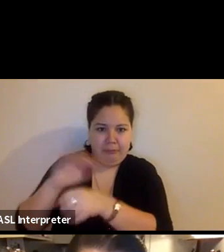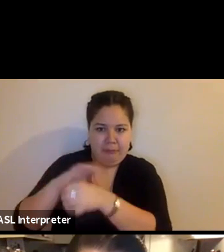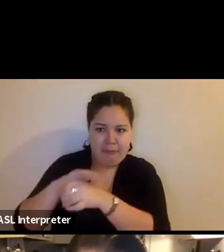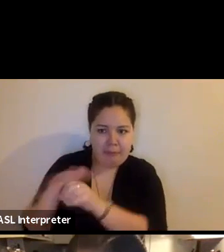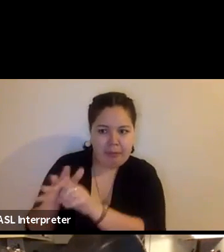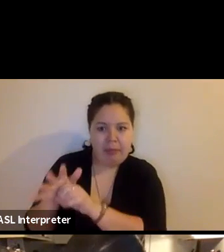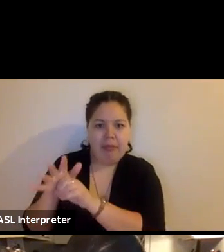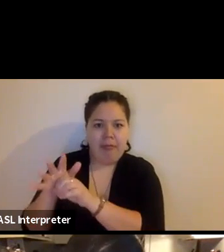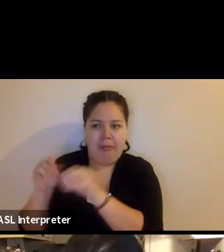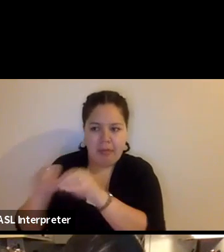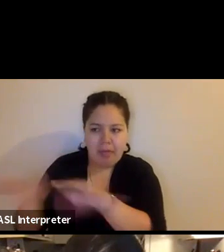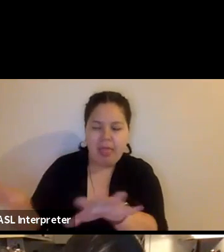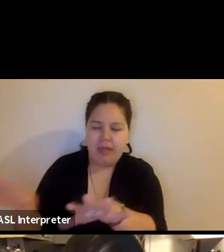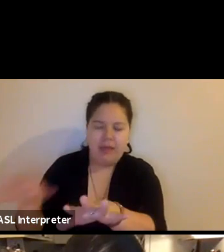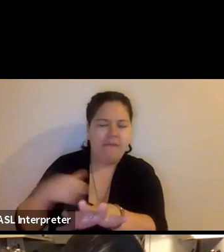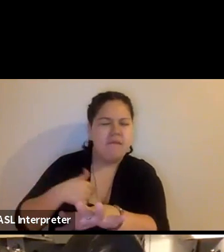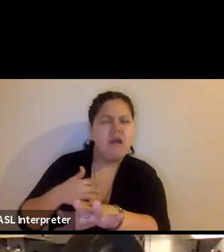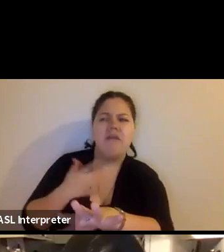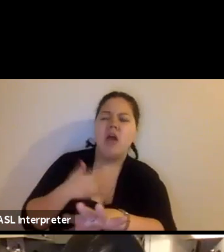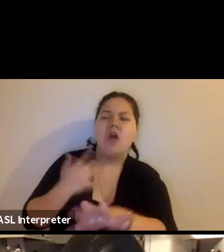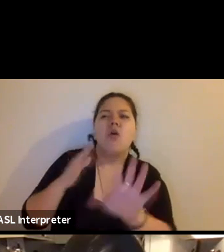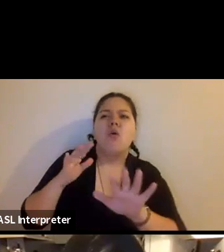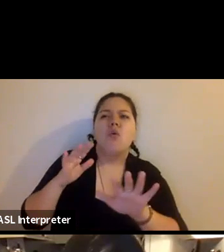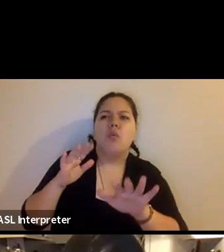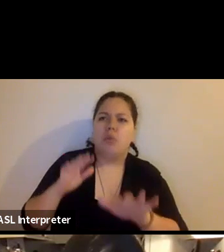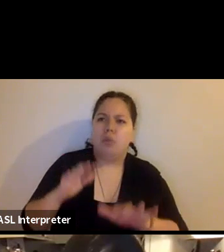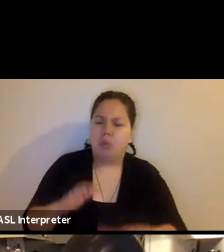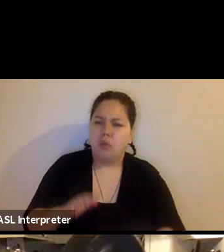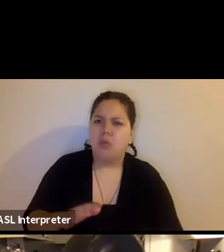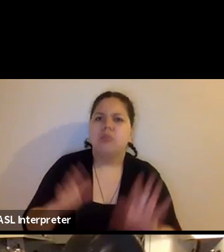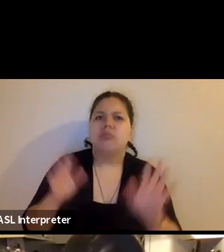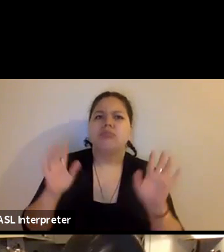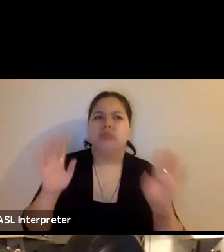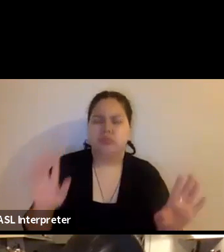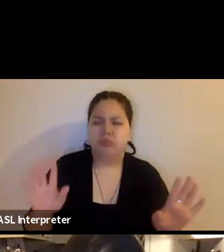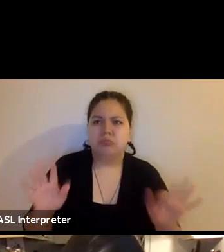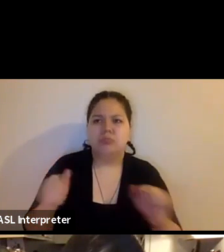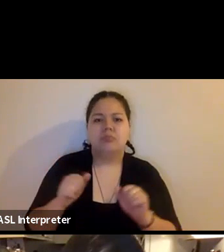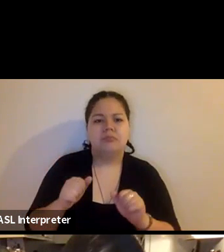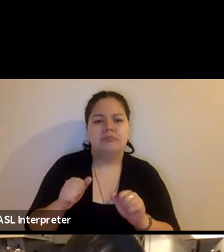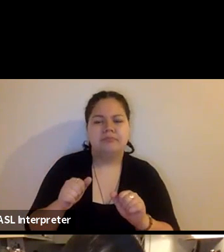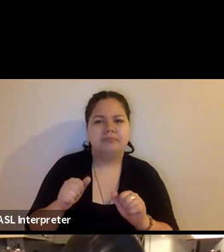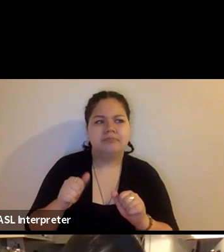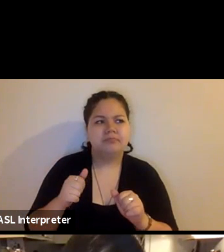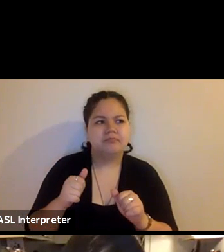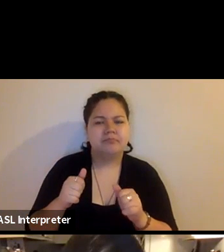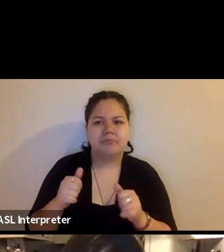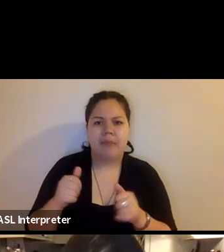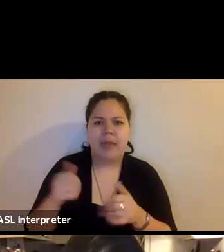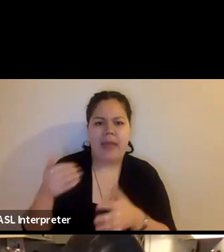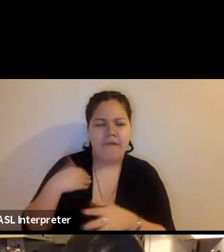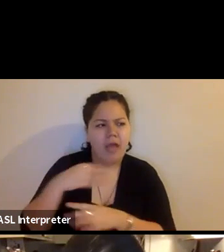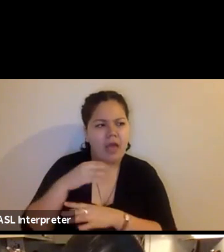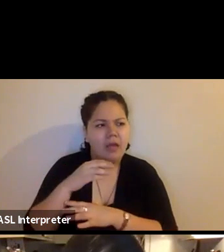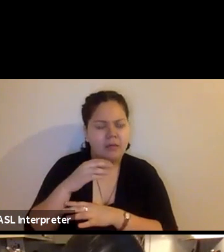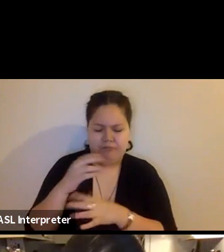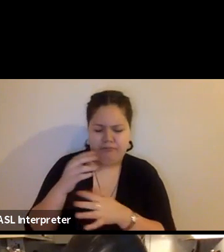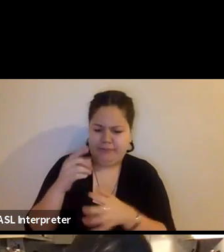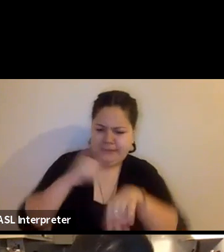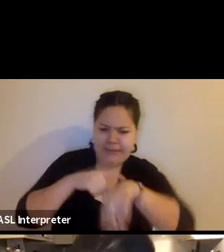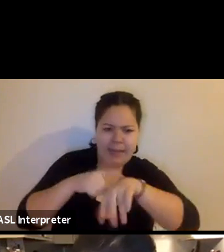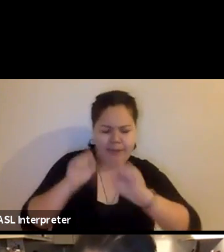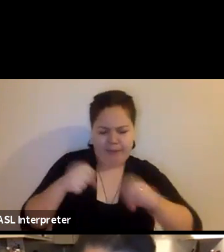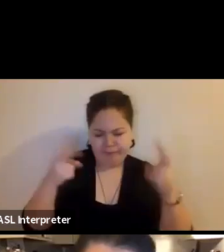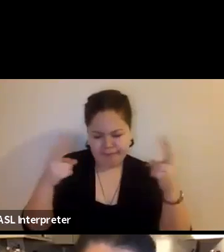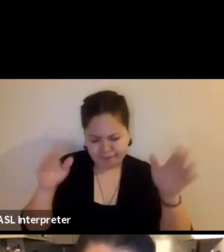ease, and just sort of like reconnecting with my body and what I need, and